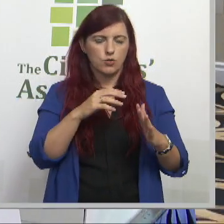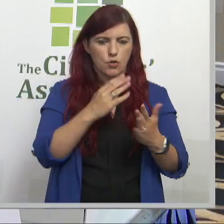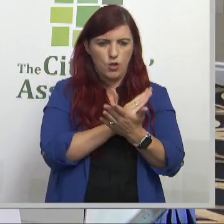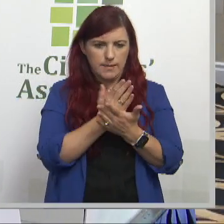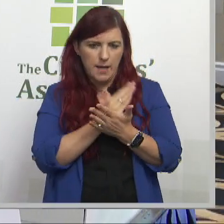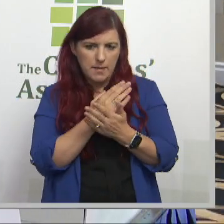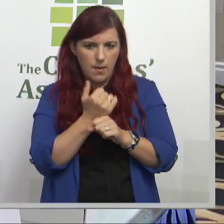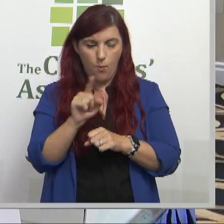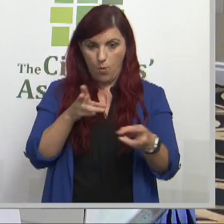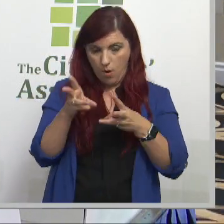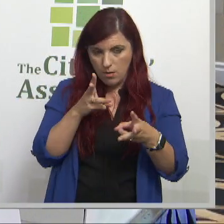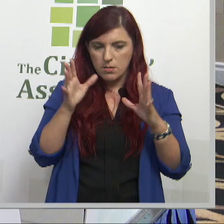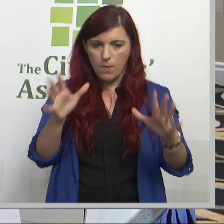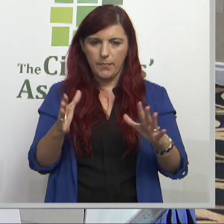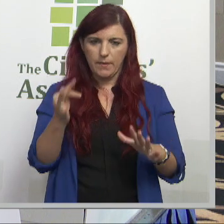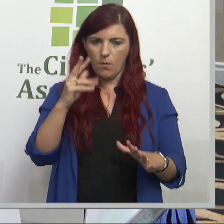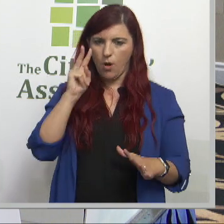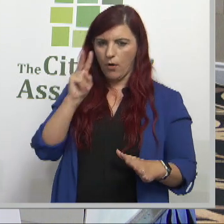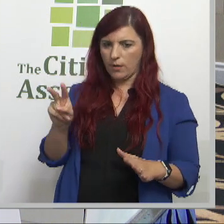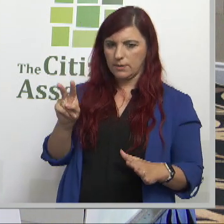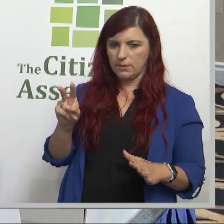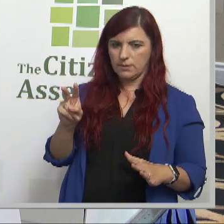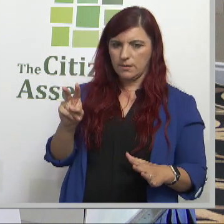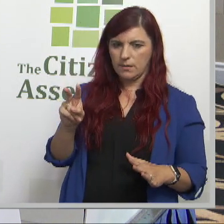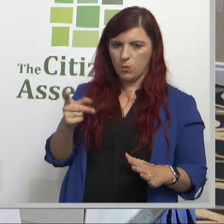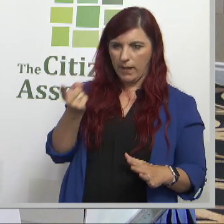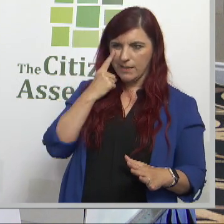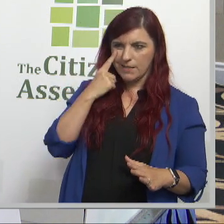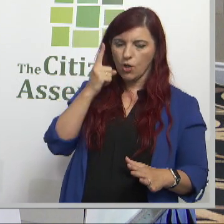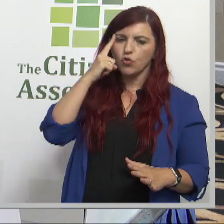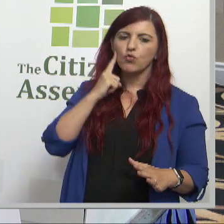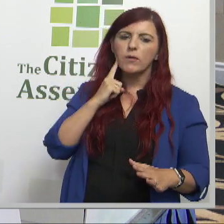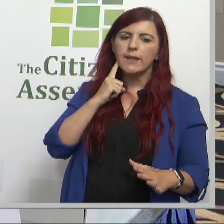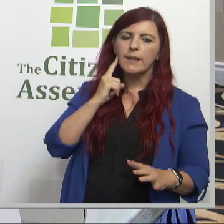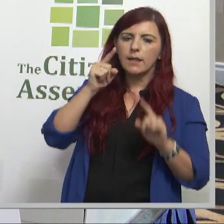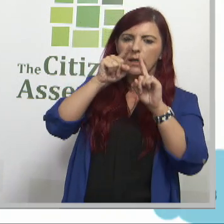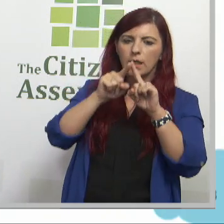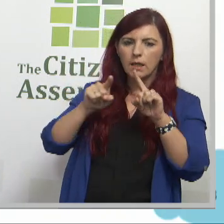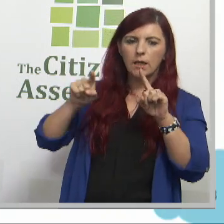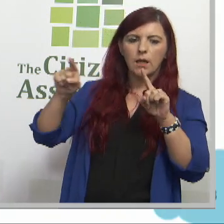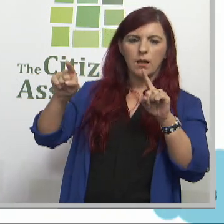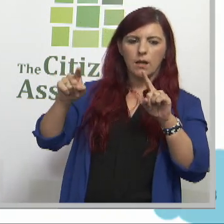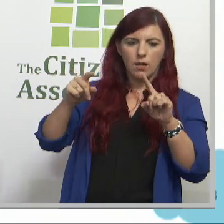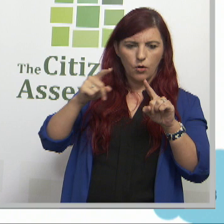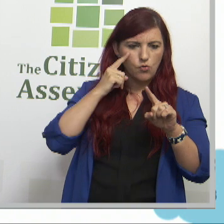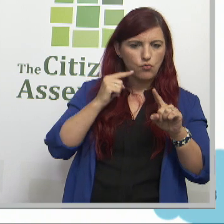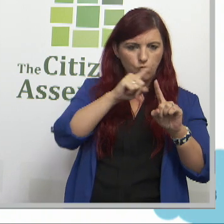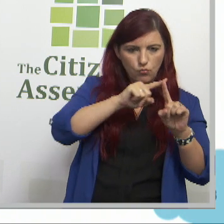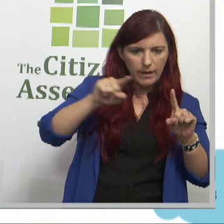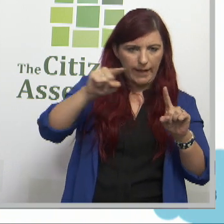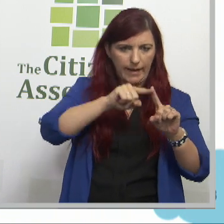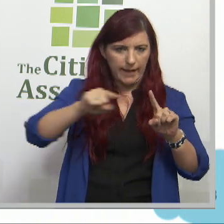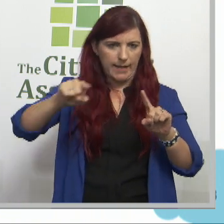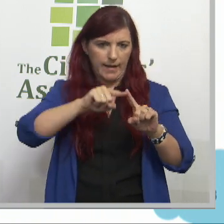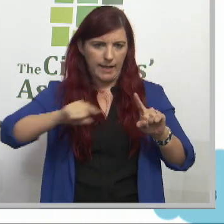out. And if you look at, I don't have a laser, but you can see the green lines here are basically the uncertainty about how debt will evolve over the